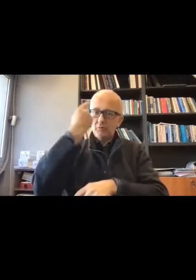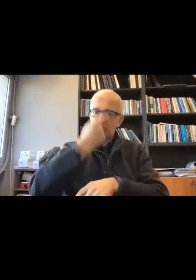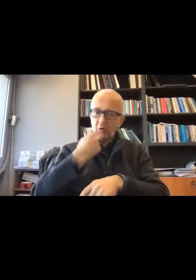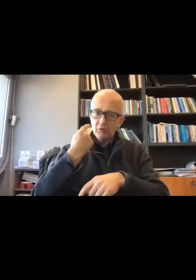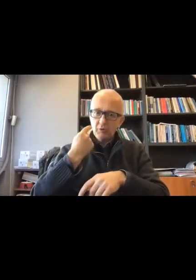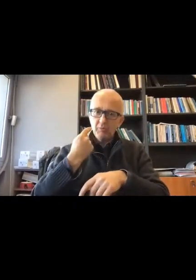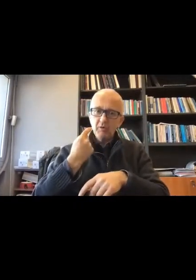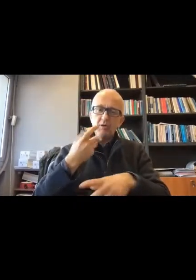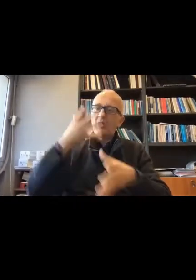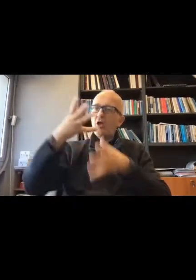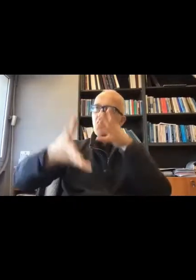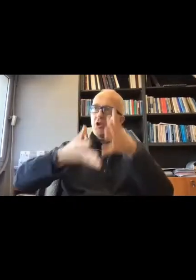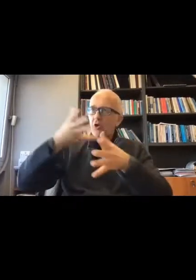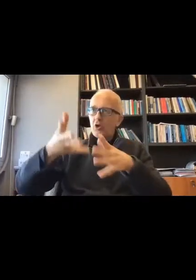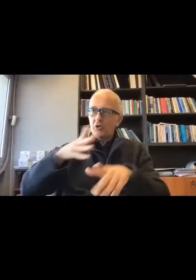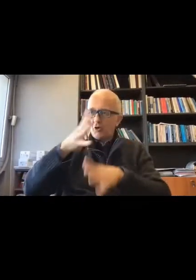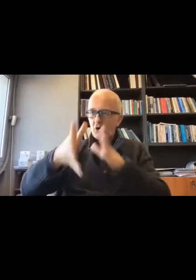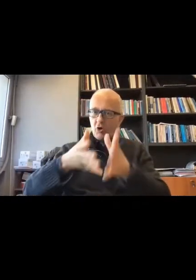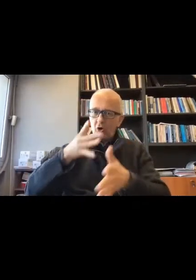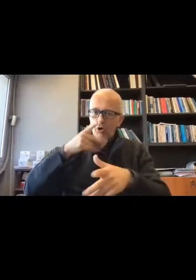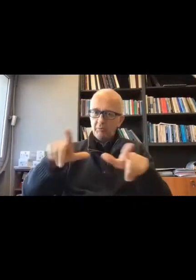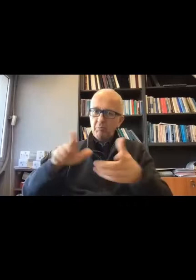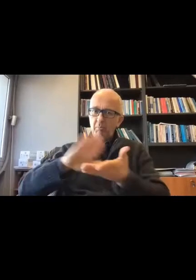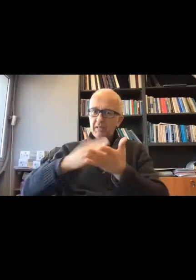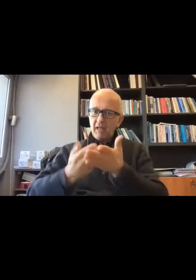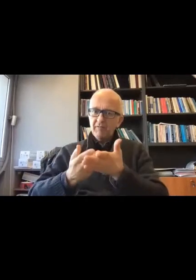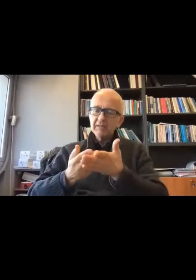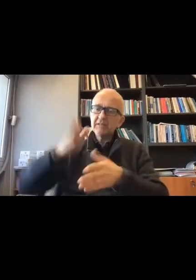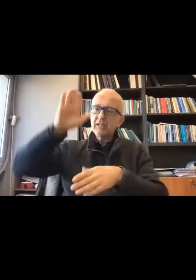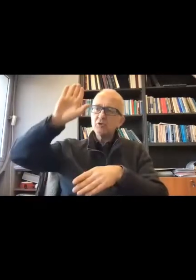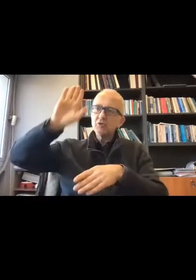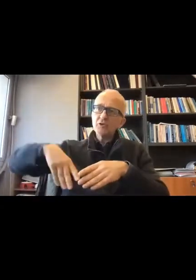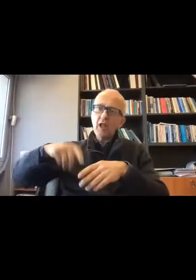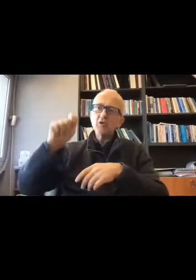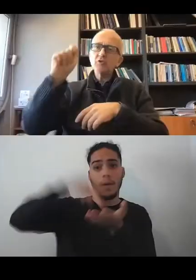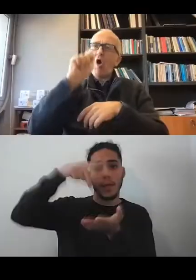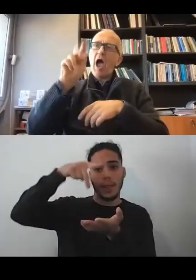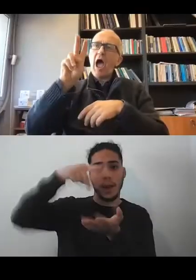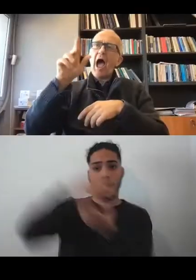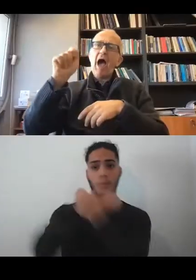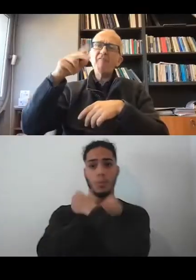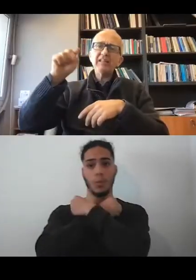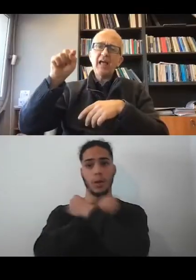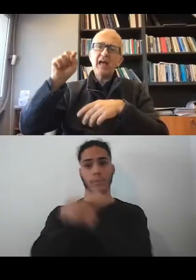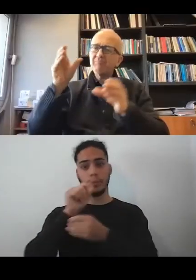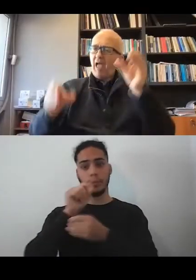and translation. And finally, the avatar. And then